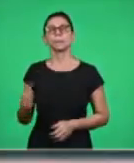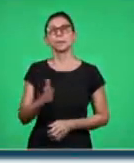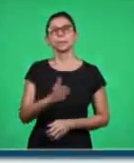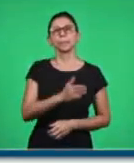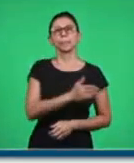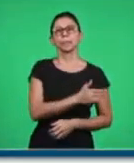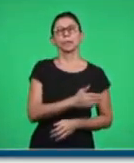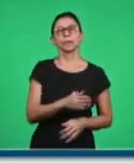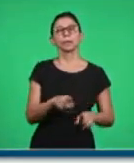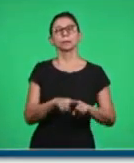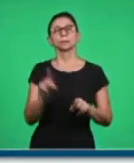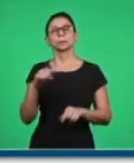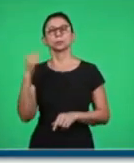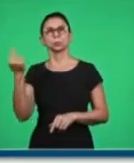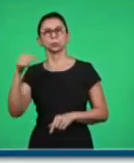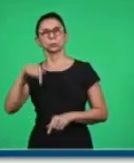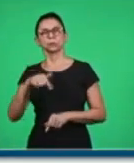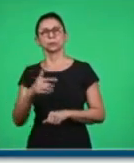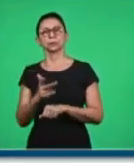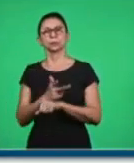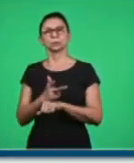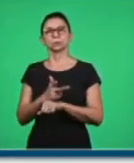be working.